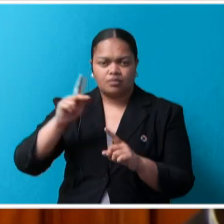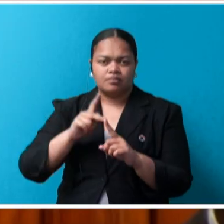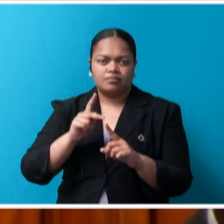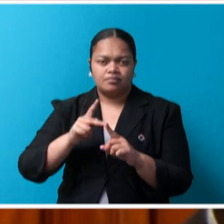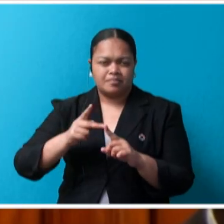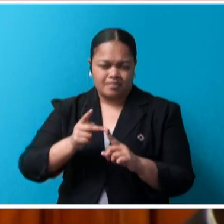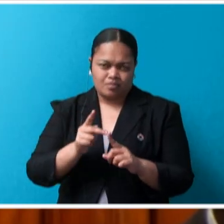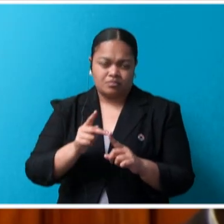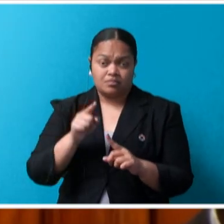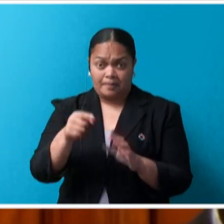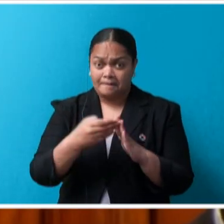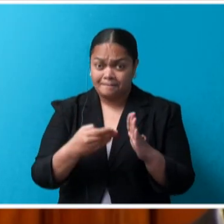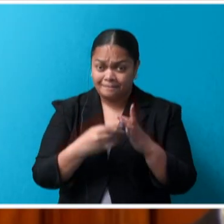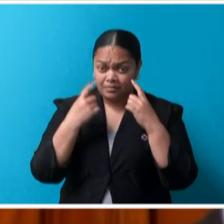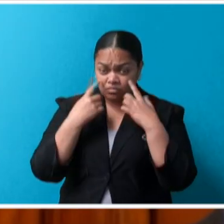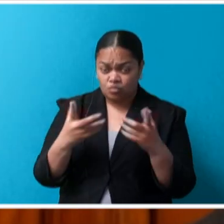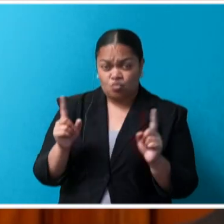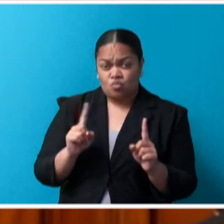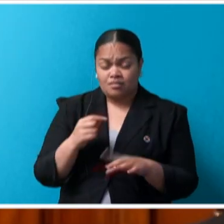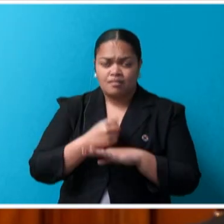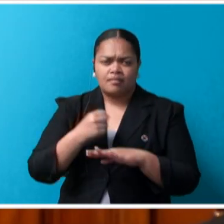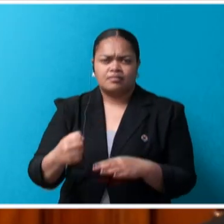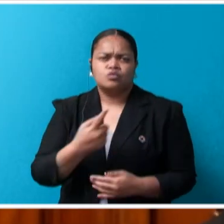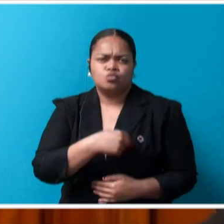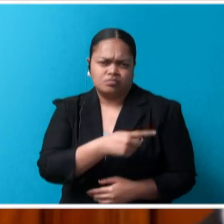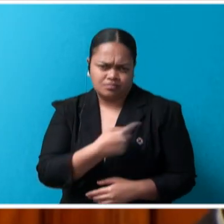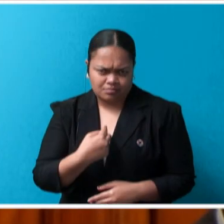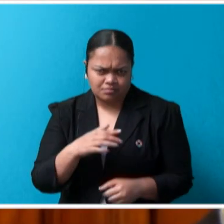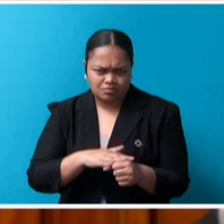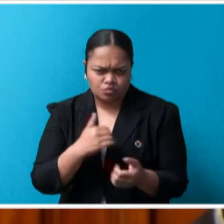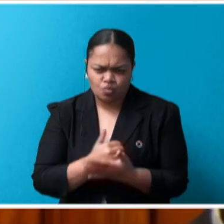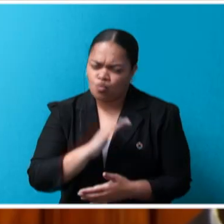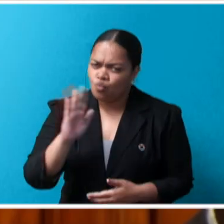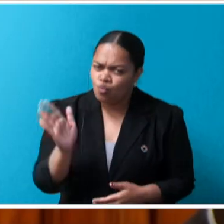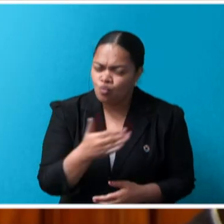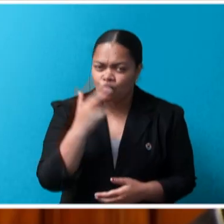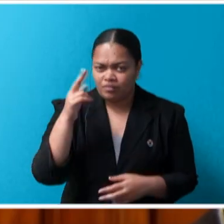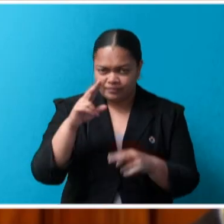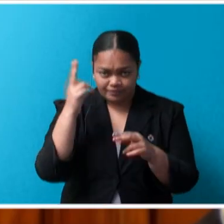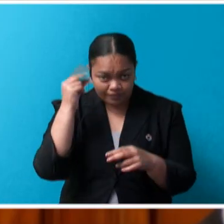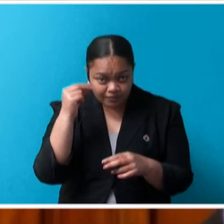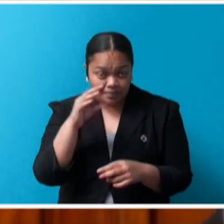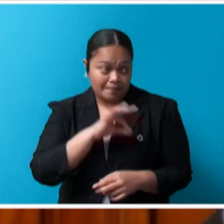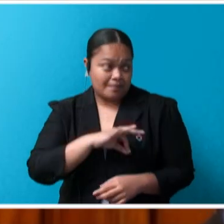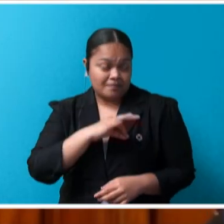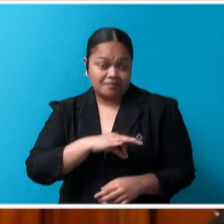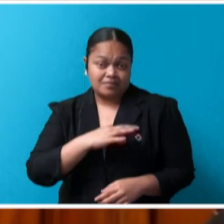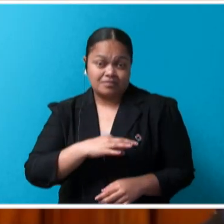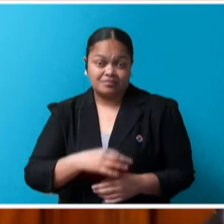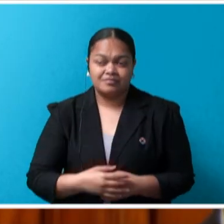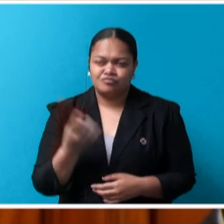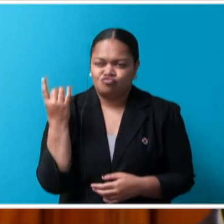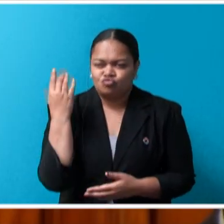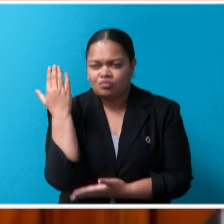This budget demonstrates the government's commitment to ensuring that every Fijian continues to benefit from effective and reliable